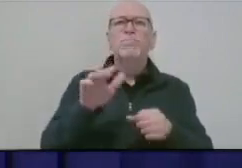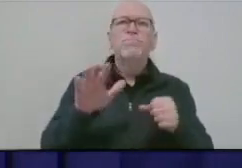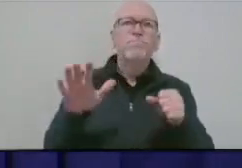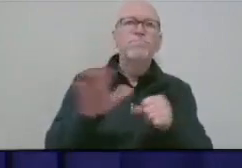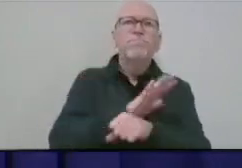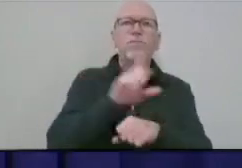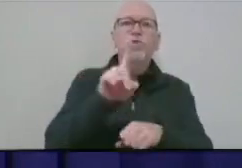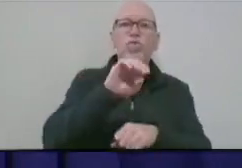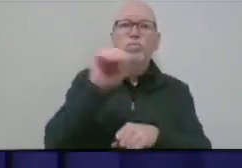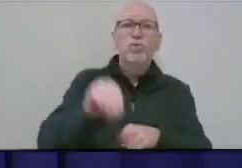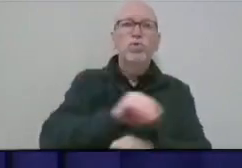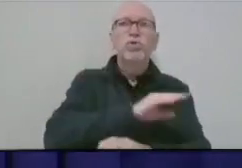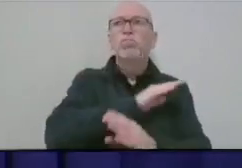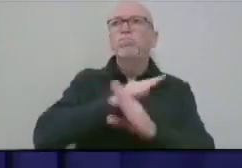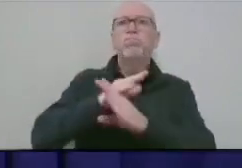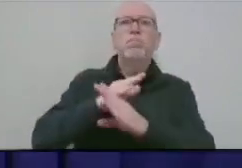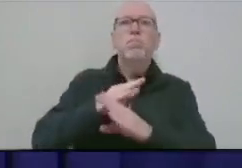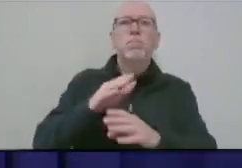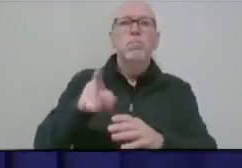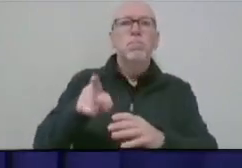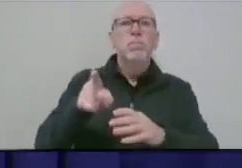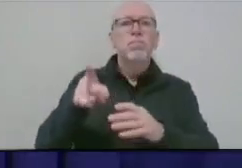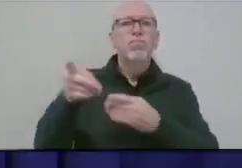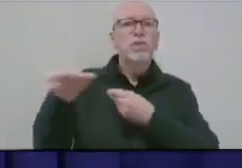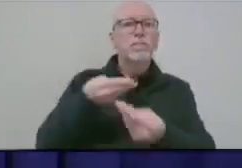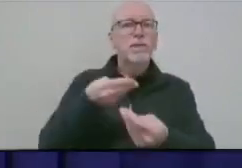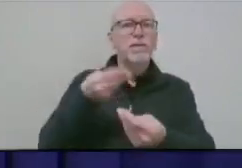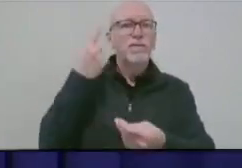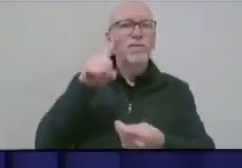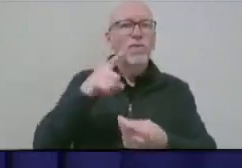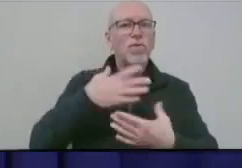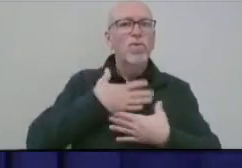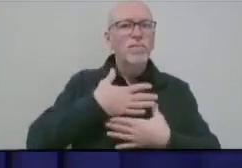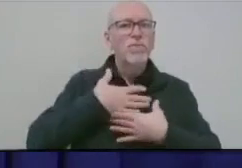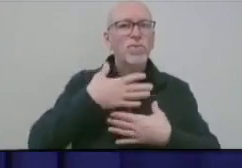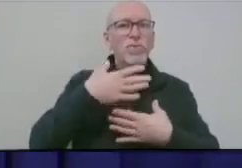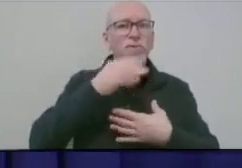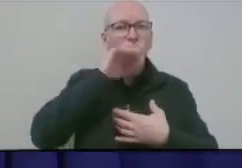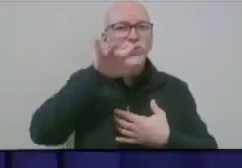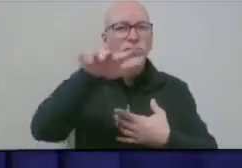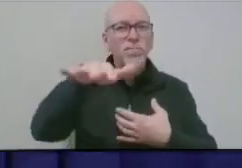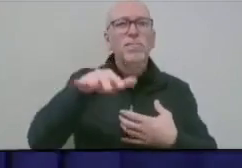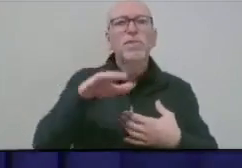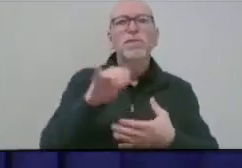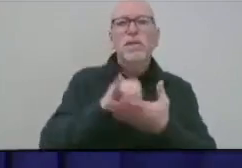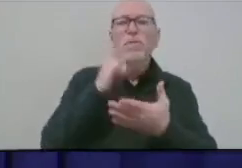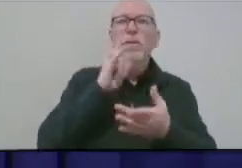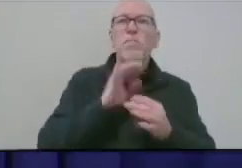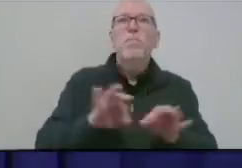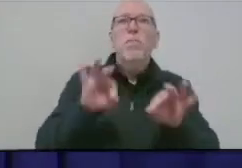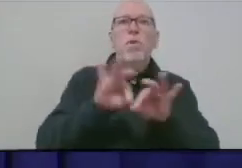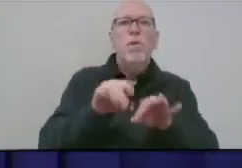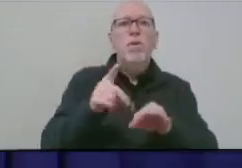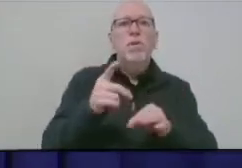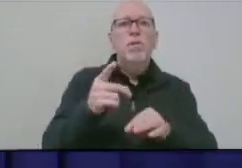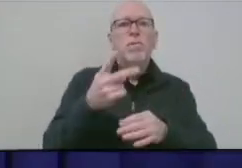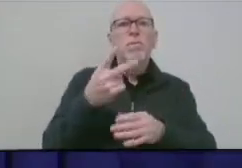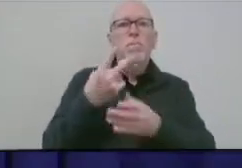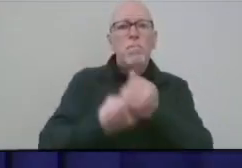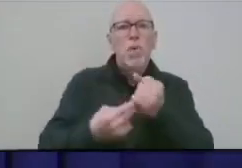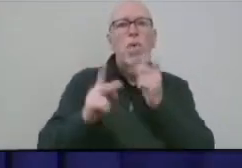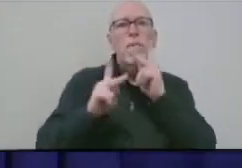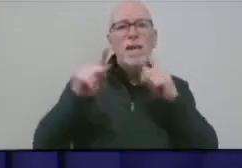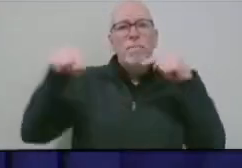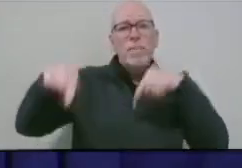eliminate the transmittal of respiratory droplets, so that's why it's important that both individuals in